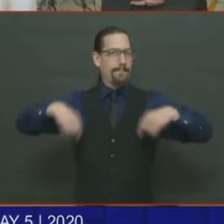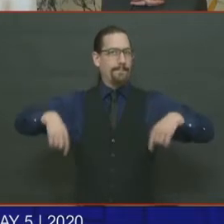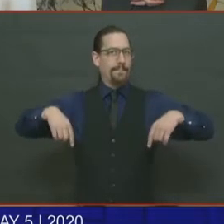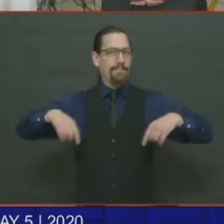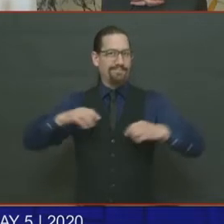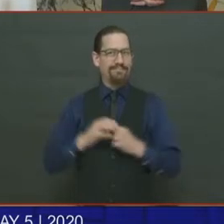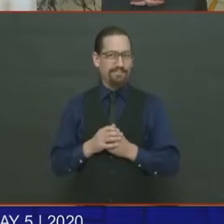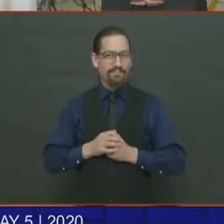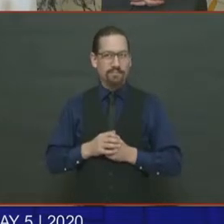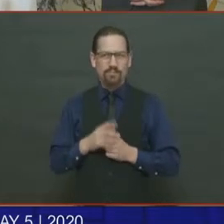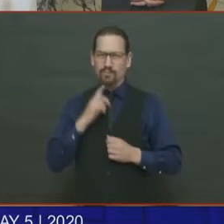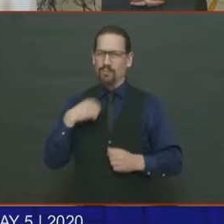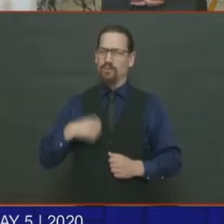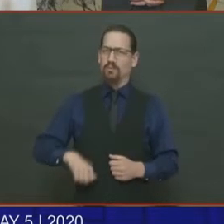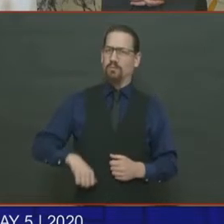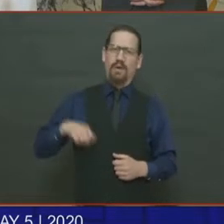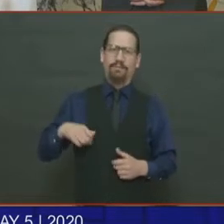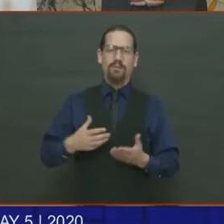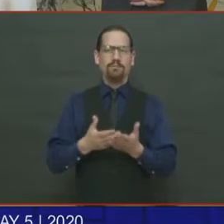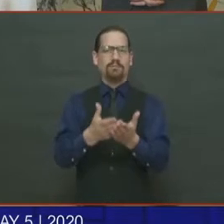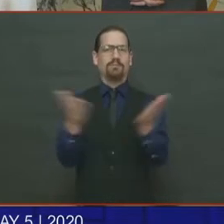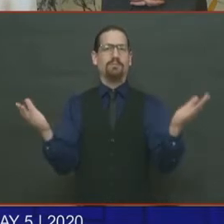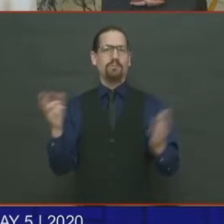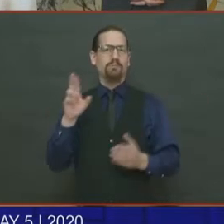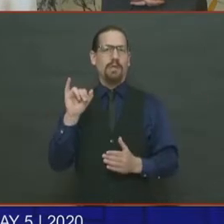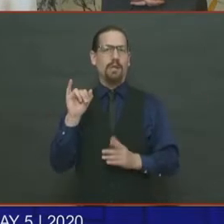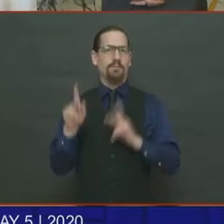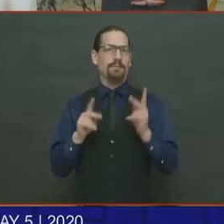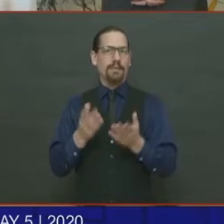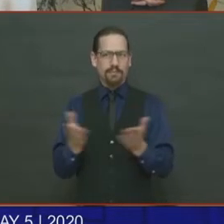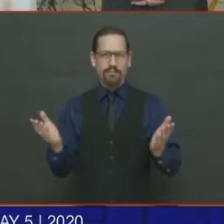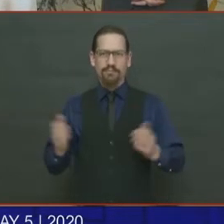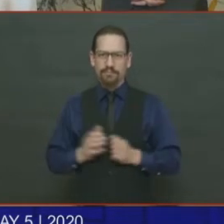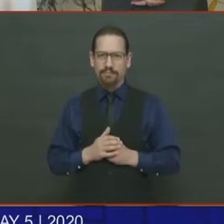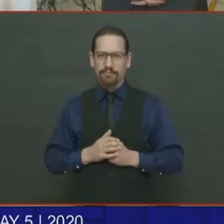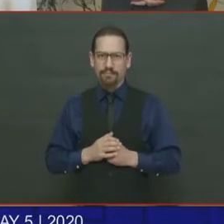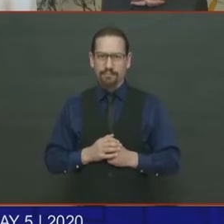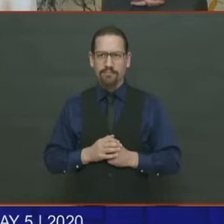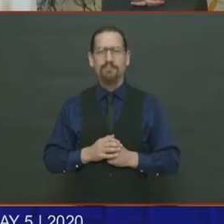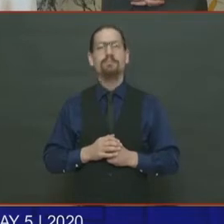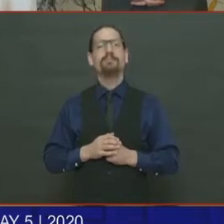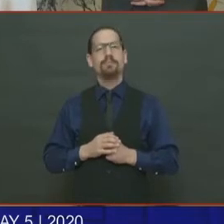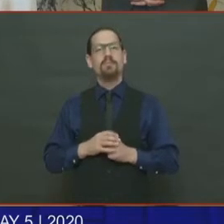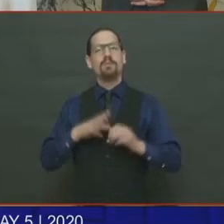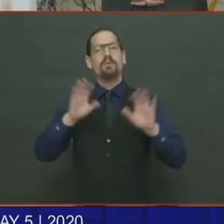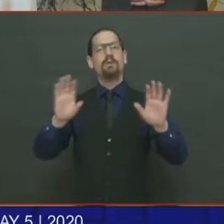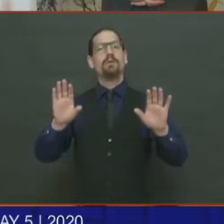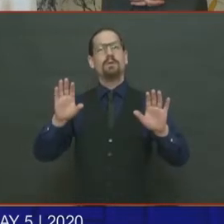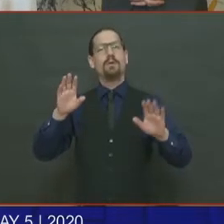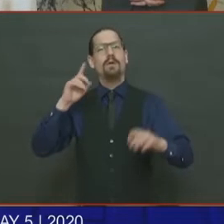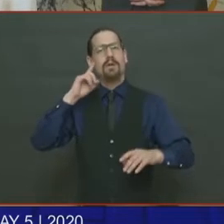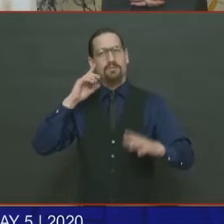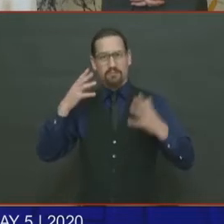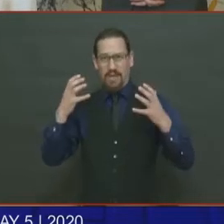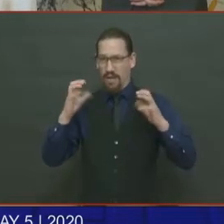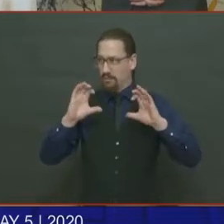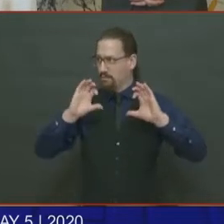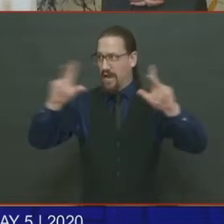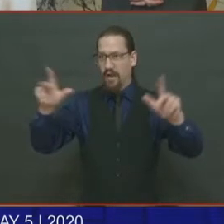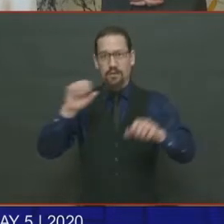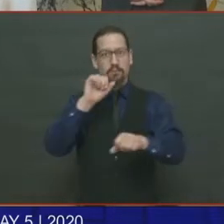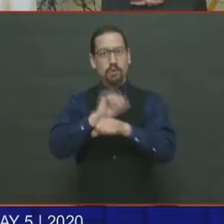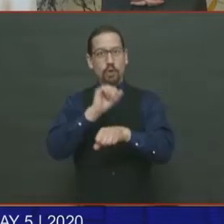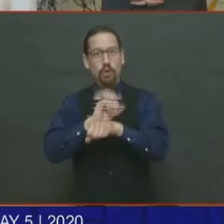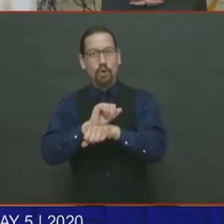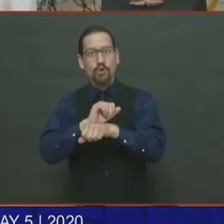think by now we've all realized that going back to work is definitely not going back to normal.